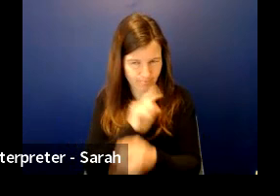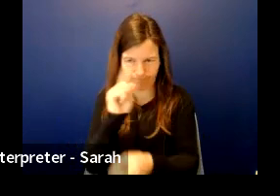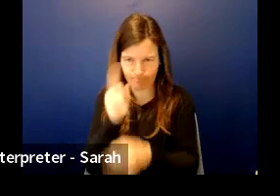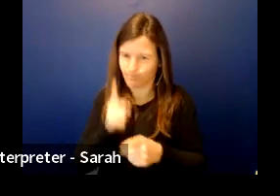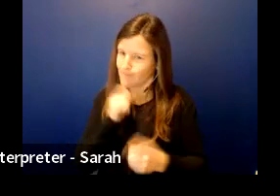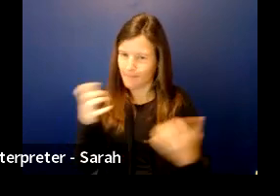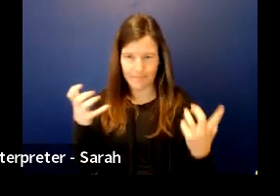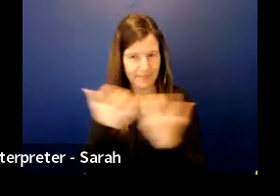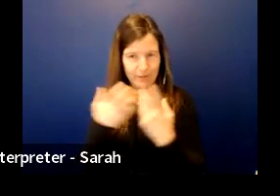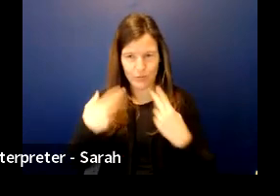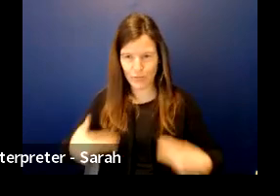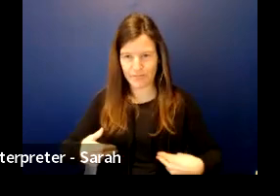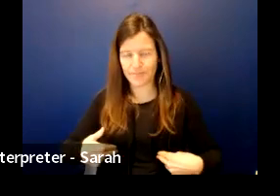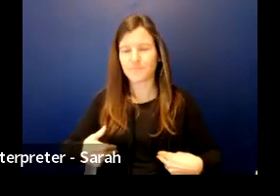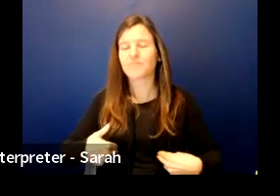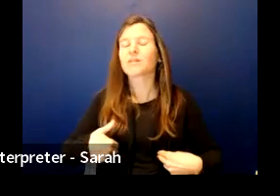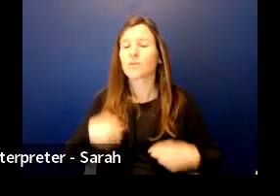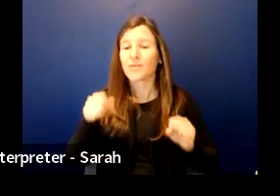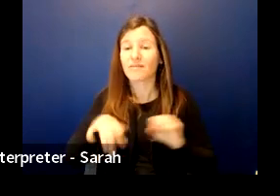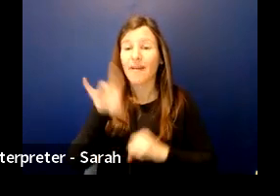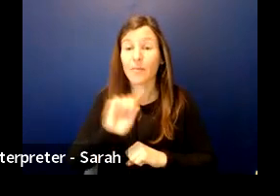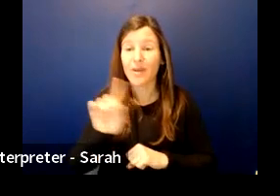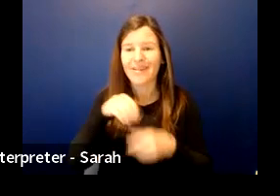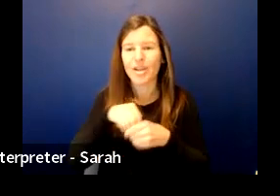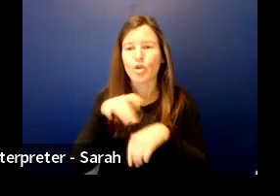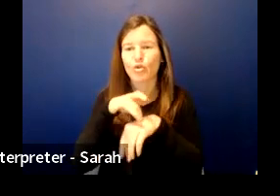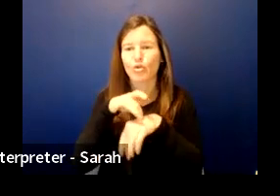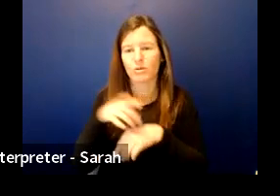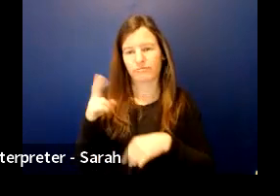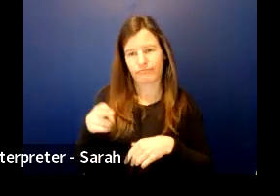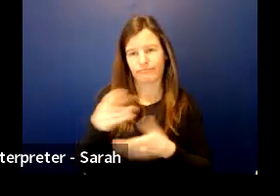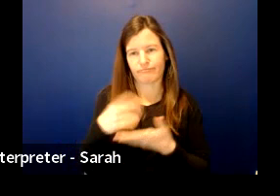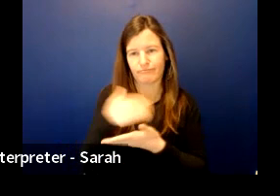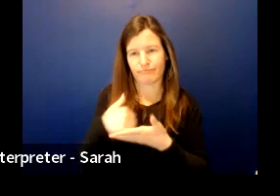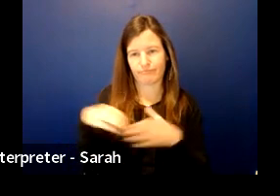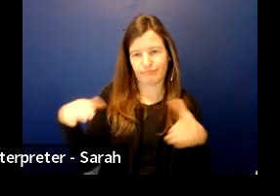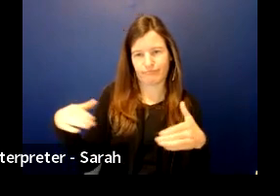You find mammoth bones in our collection of Earth history.